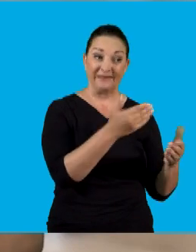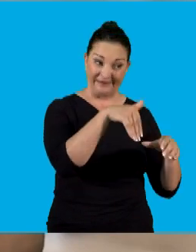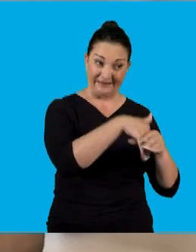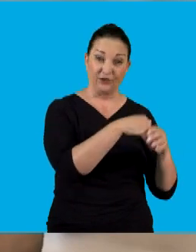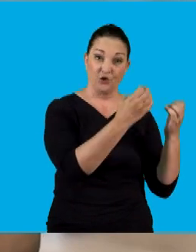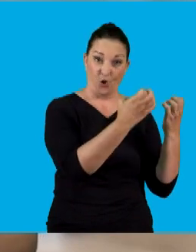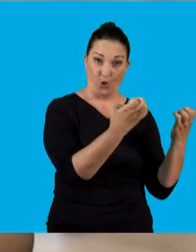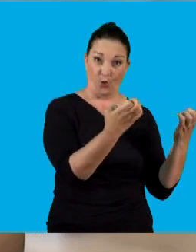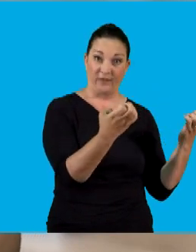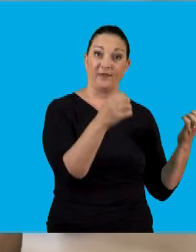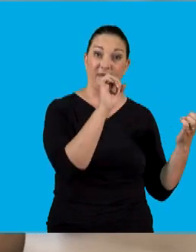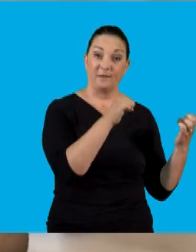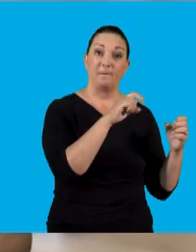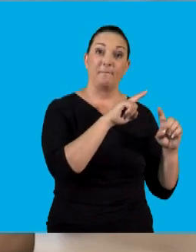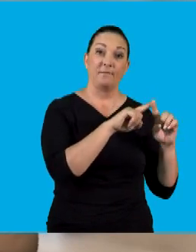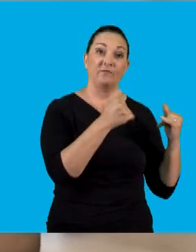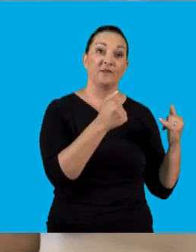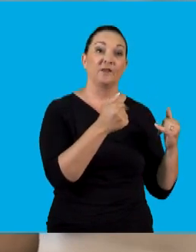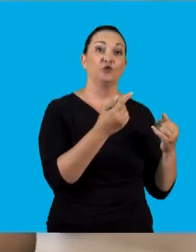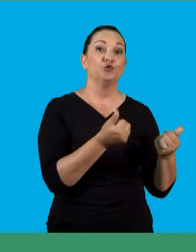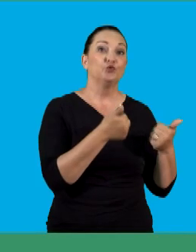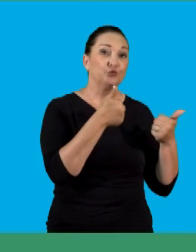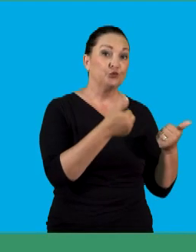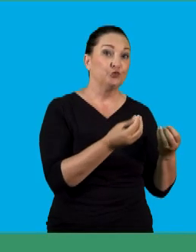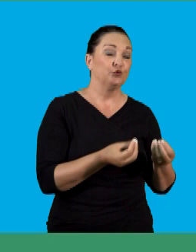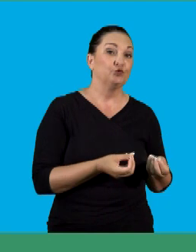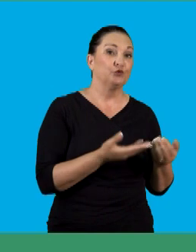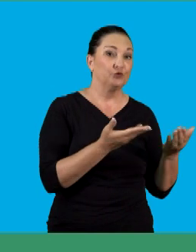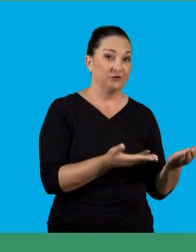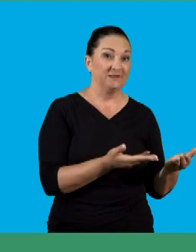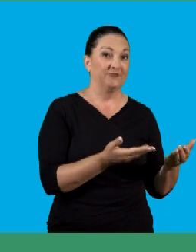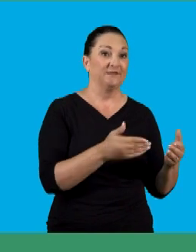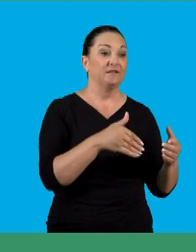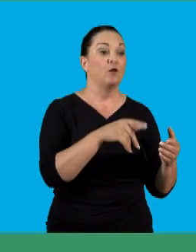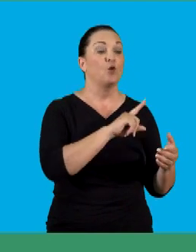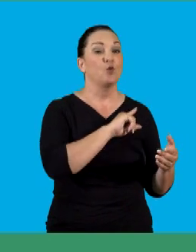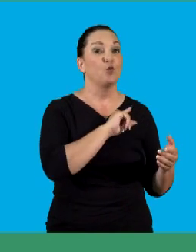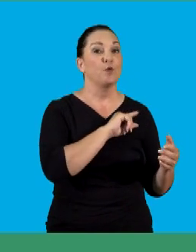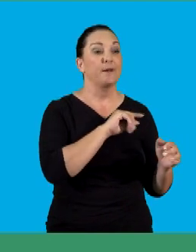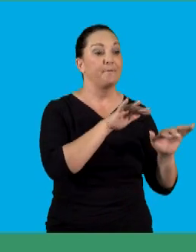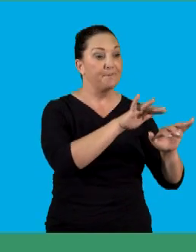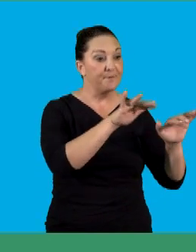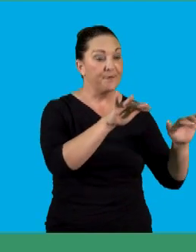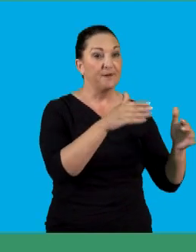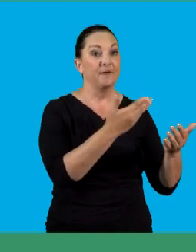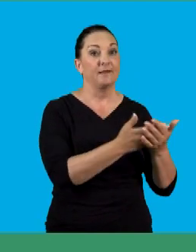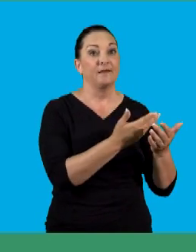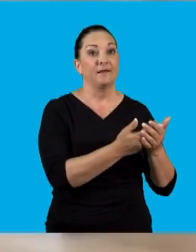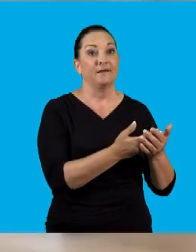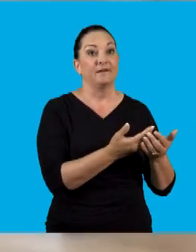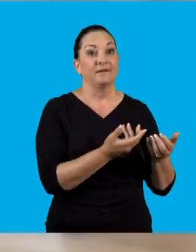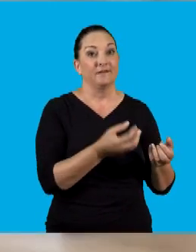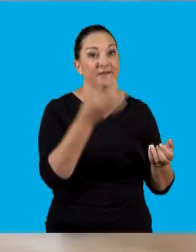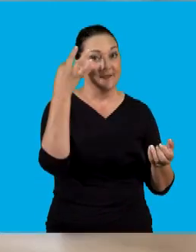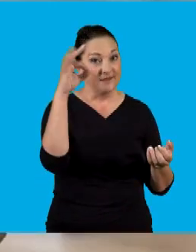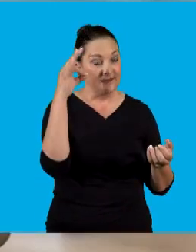of the economy, but their main aim is to ensure that the goods and services that are provided are in the interest of the people